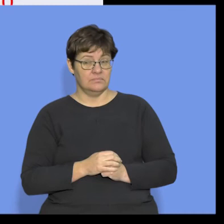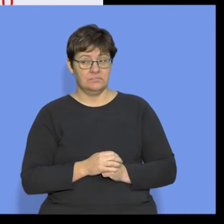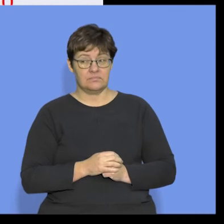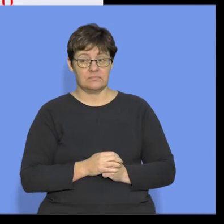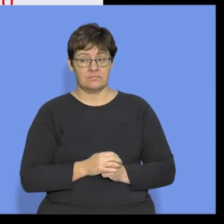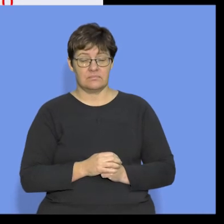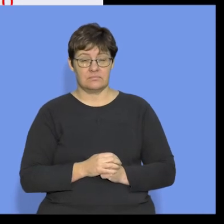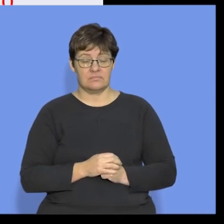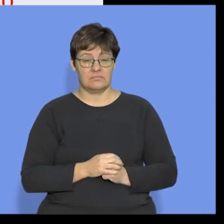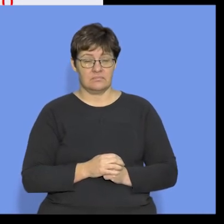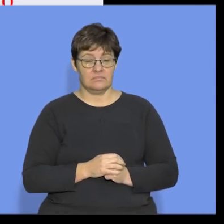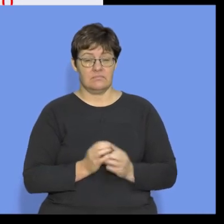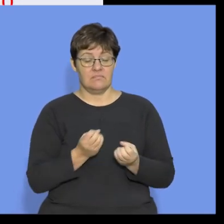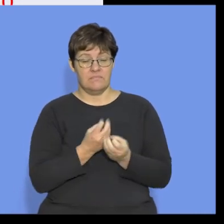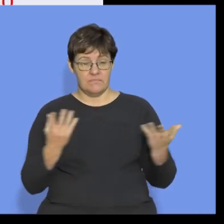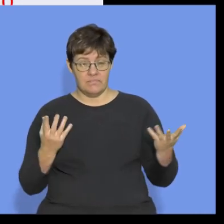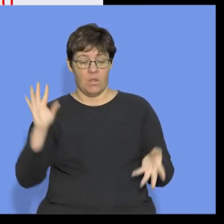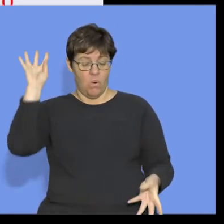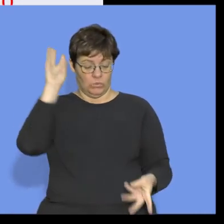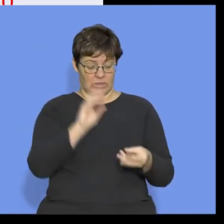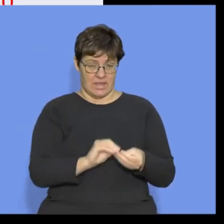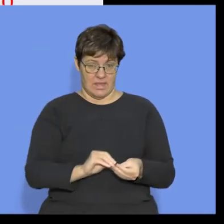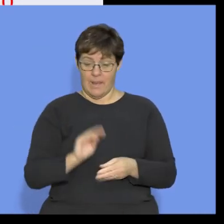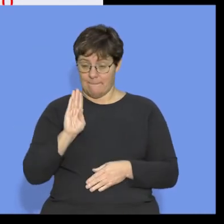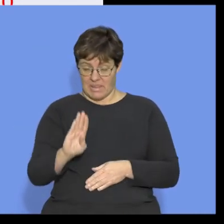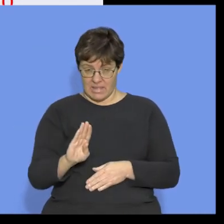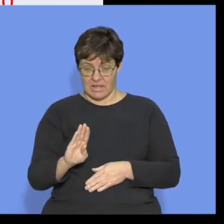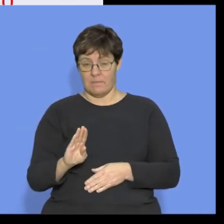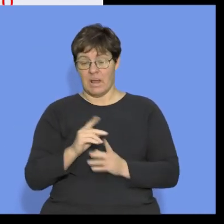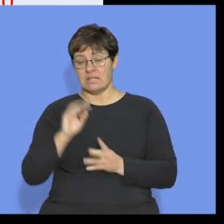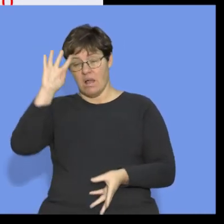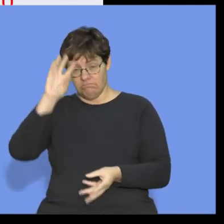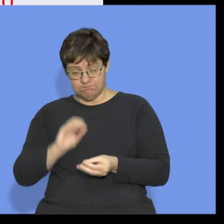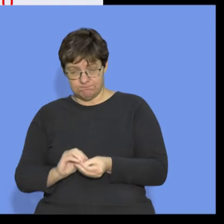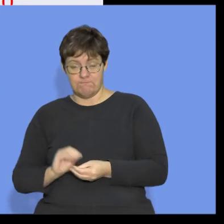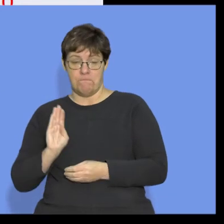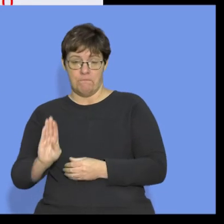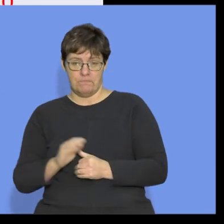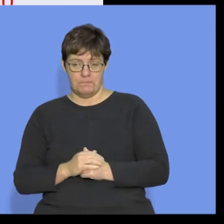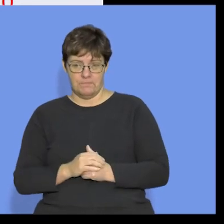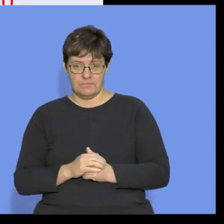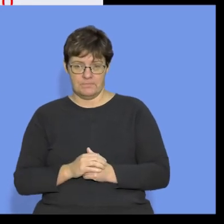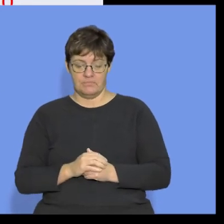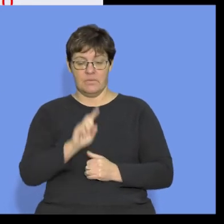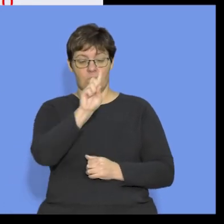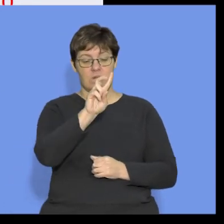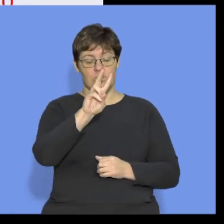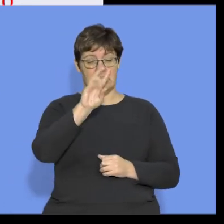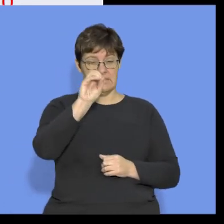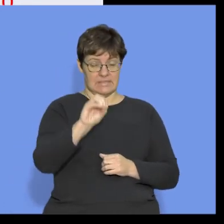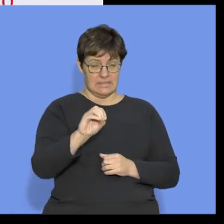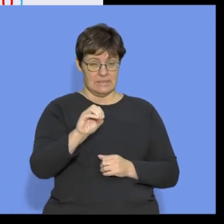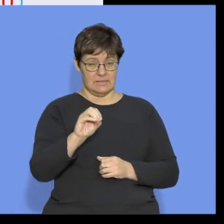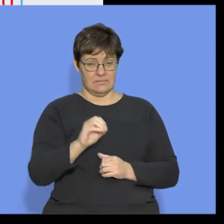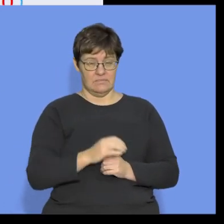Over the total numbers of trees all together. So treatment for B is